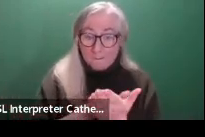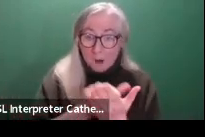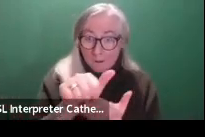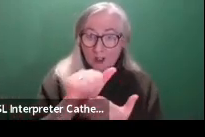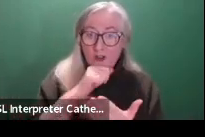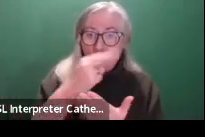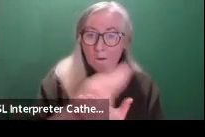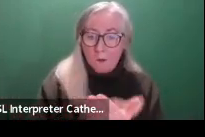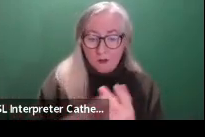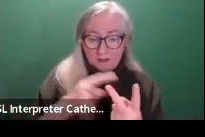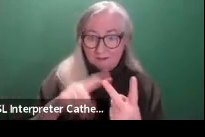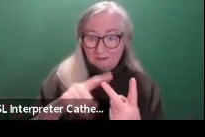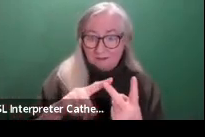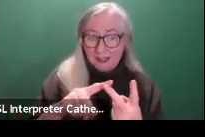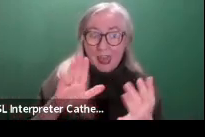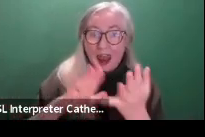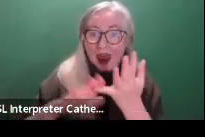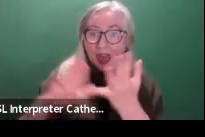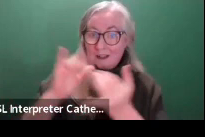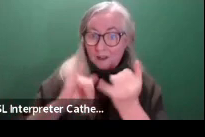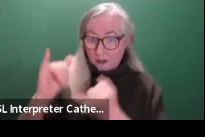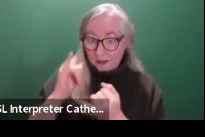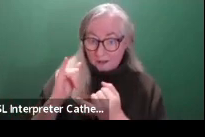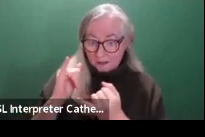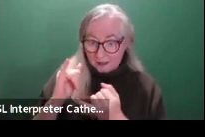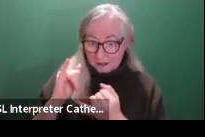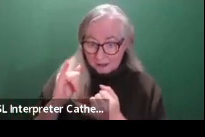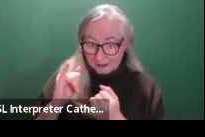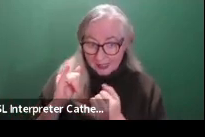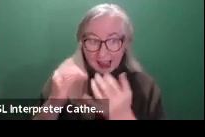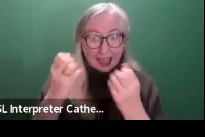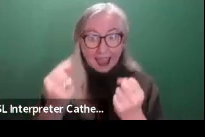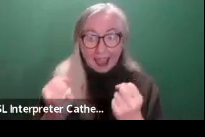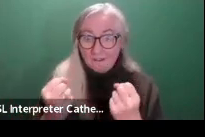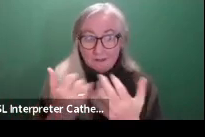report last year, and they had several